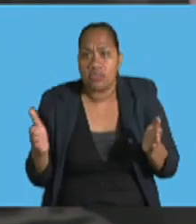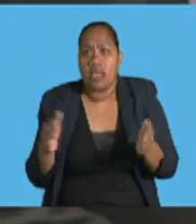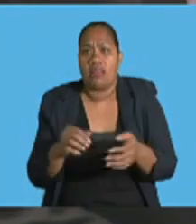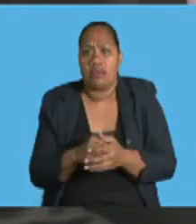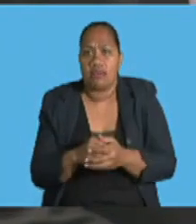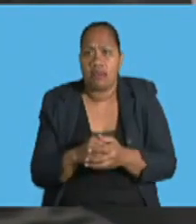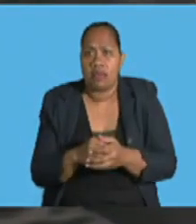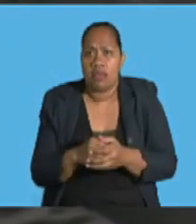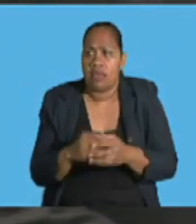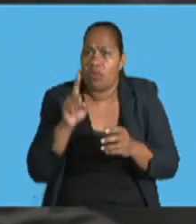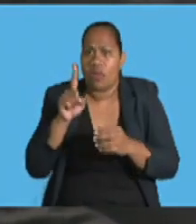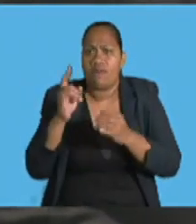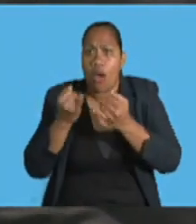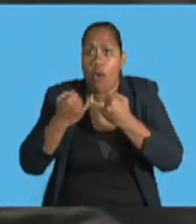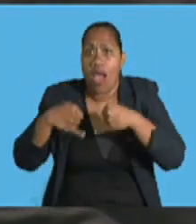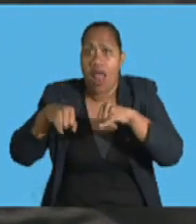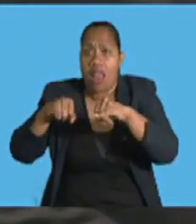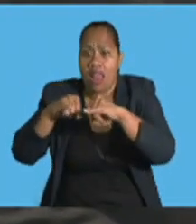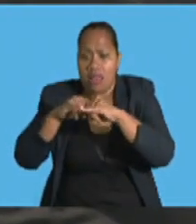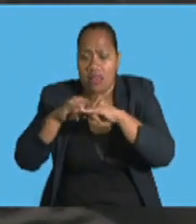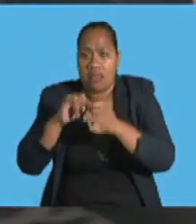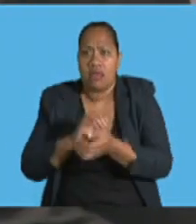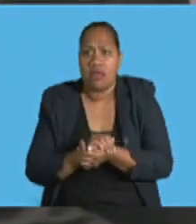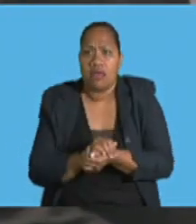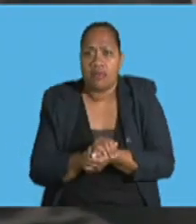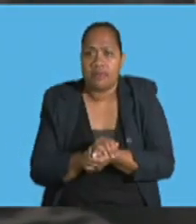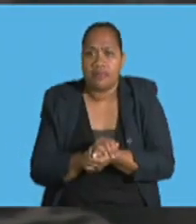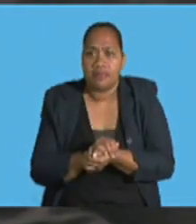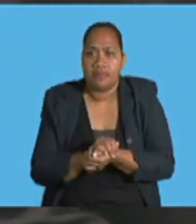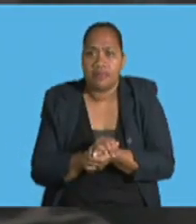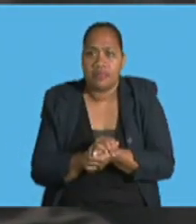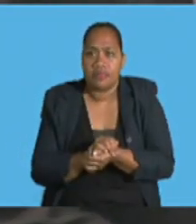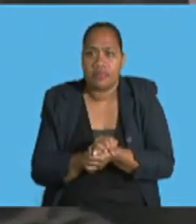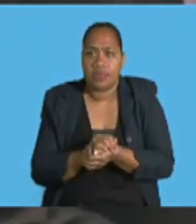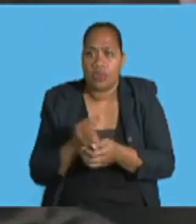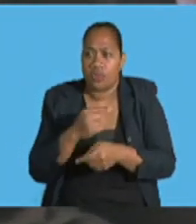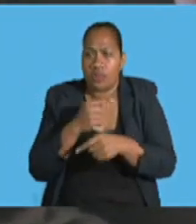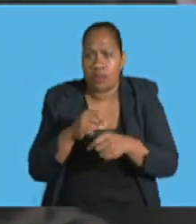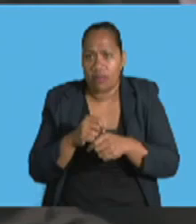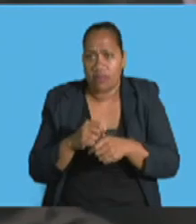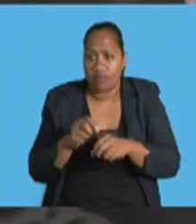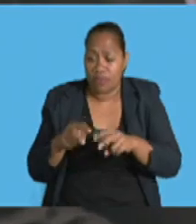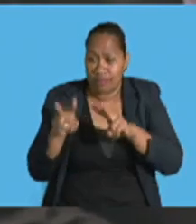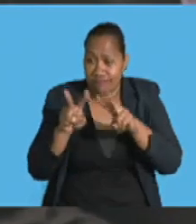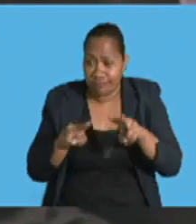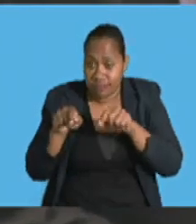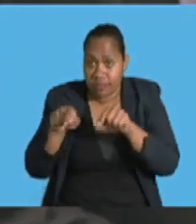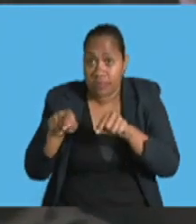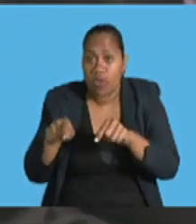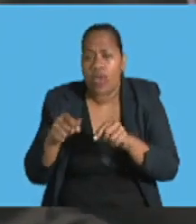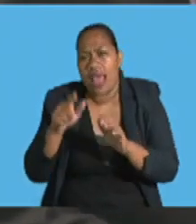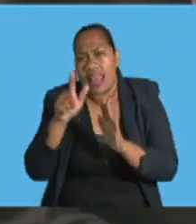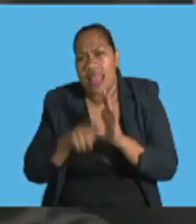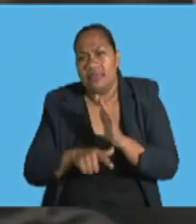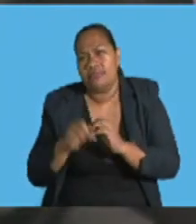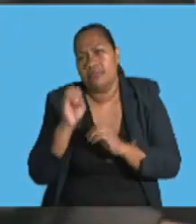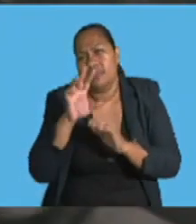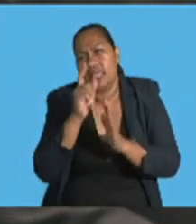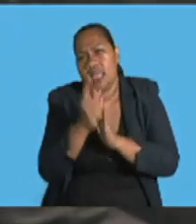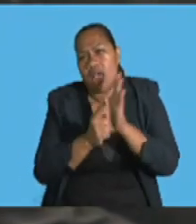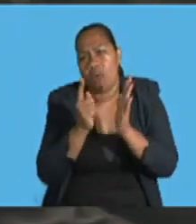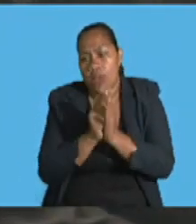of islands, with the retrieval process completed in less than 10 hours of when the information of the